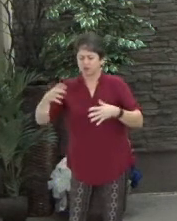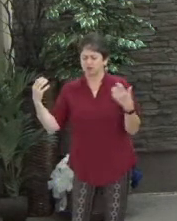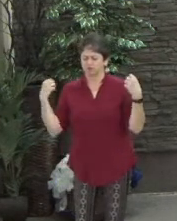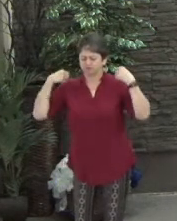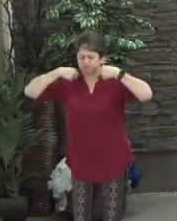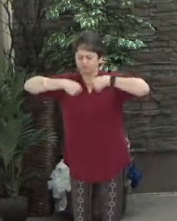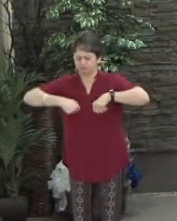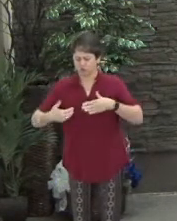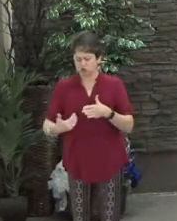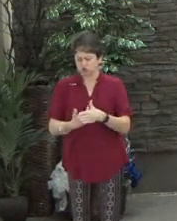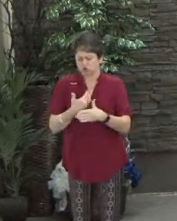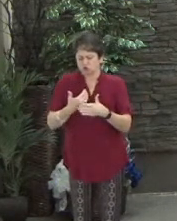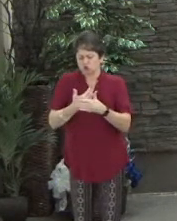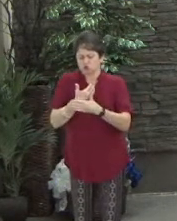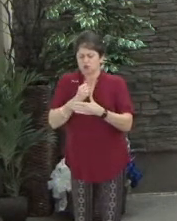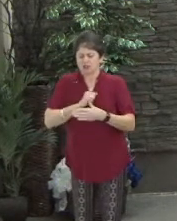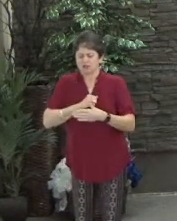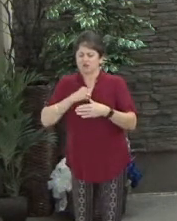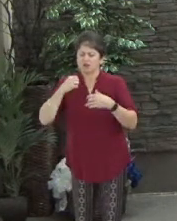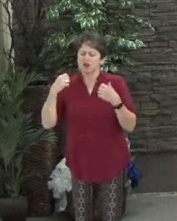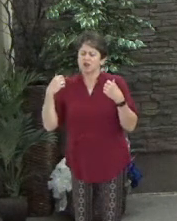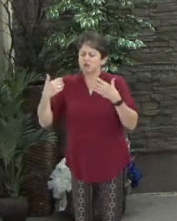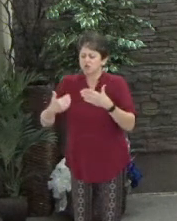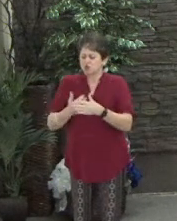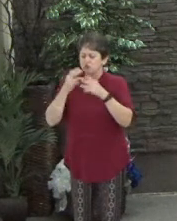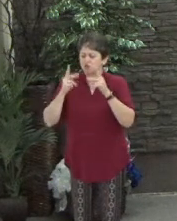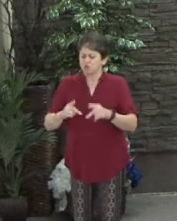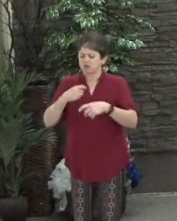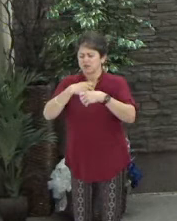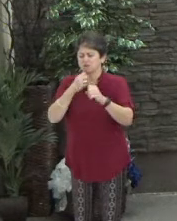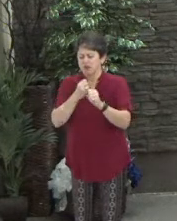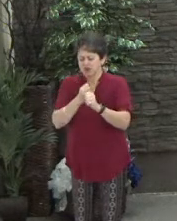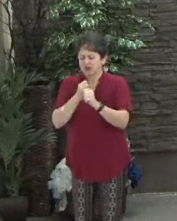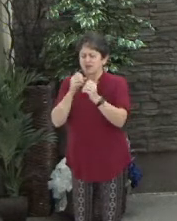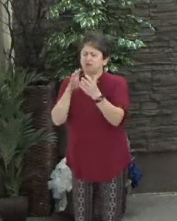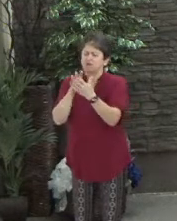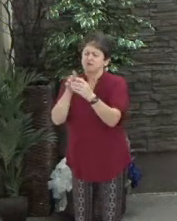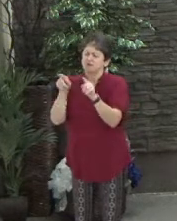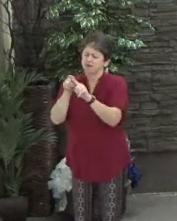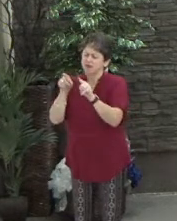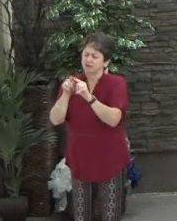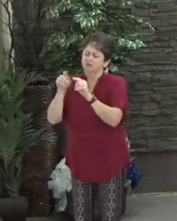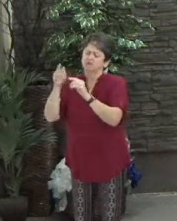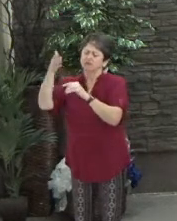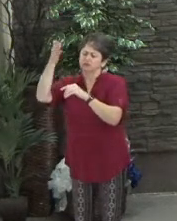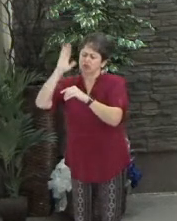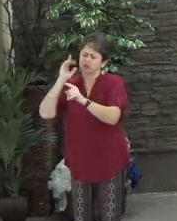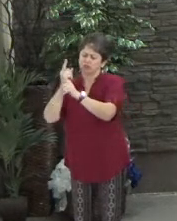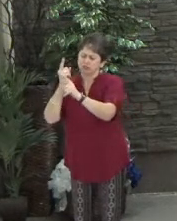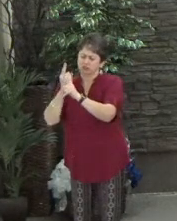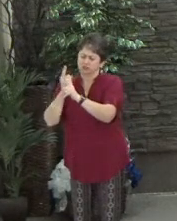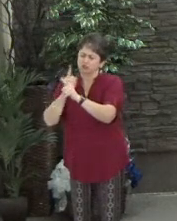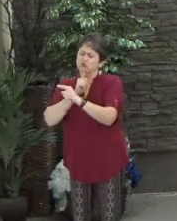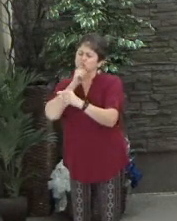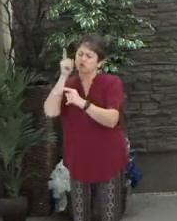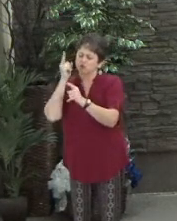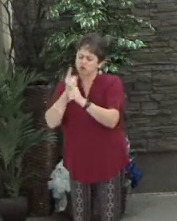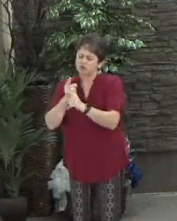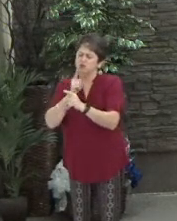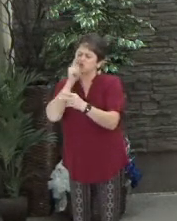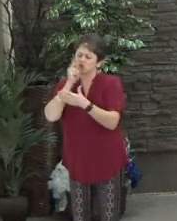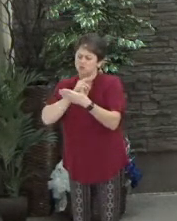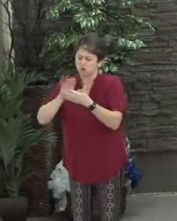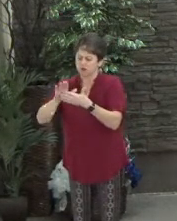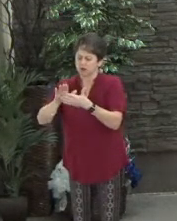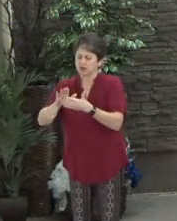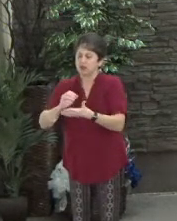self, the self created after the righteousness of God in true righteousness and holiness. Father, help us to